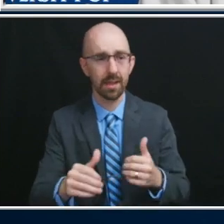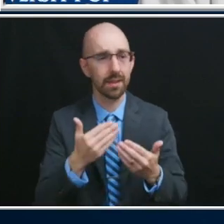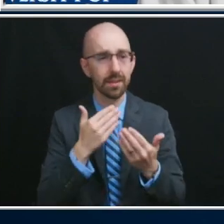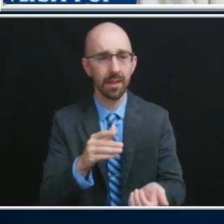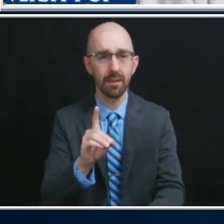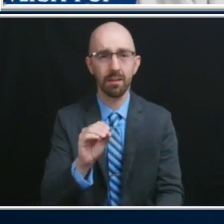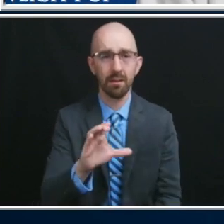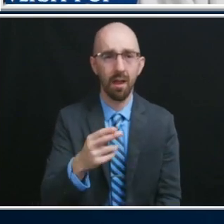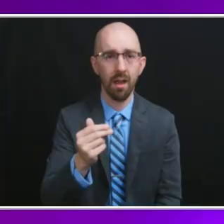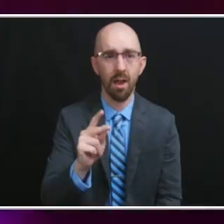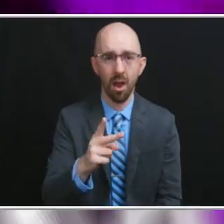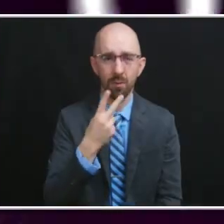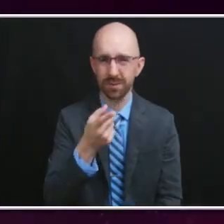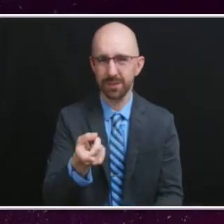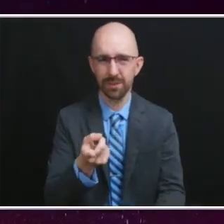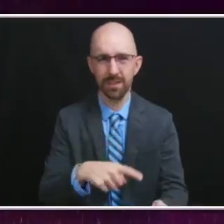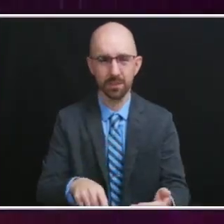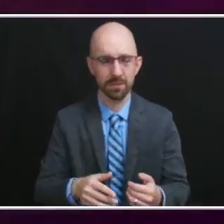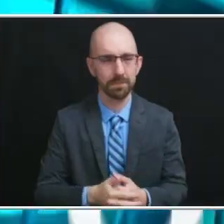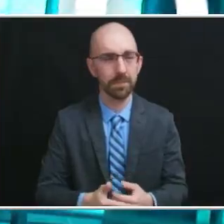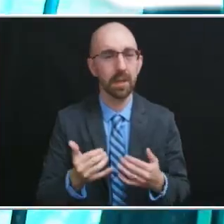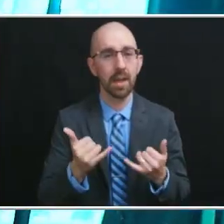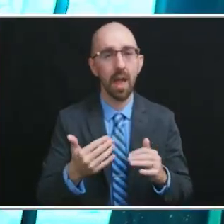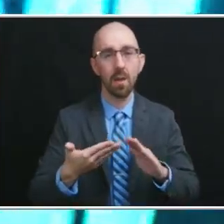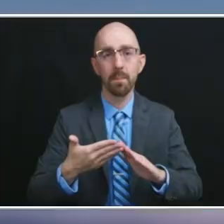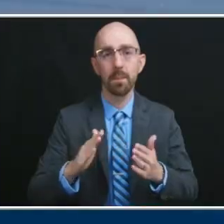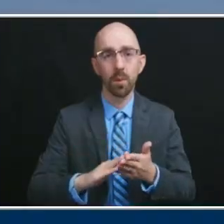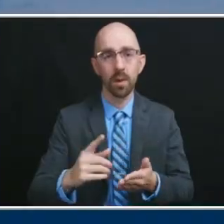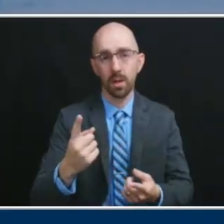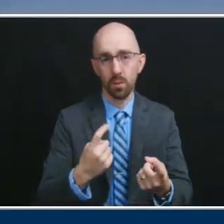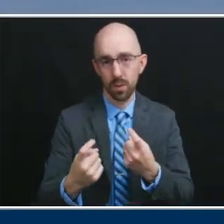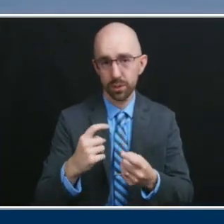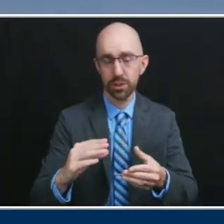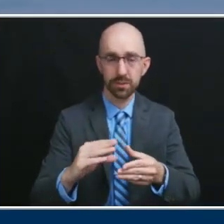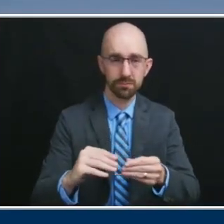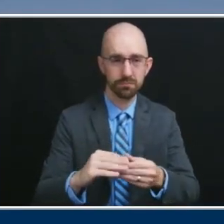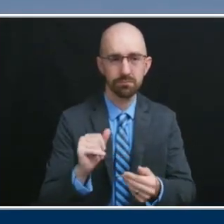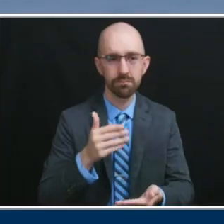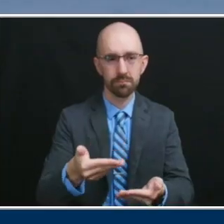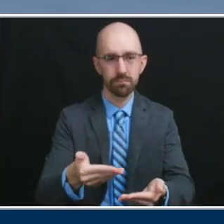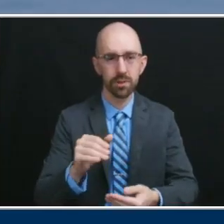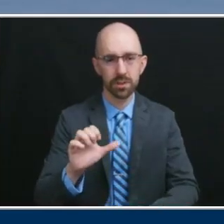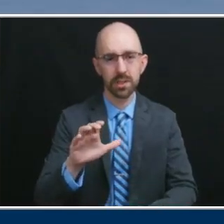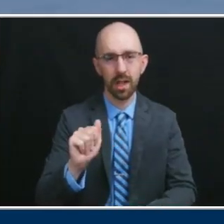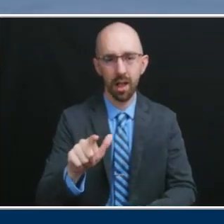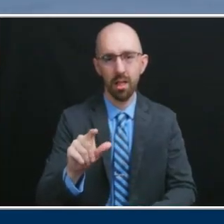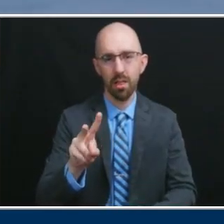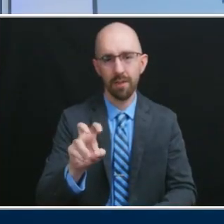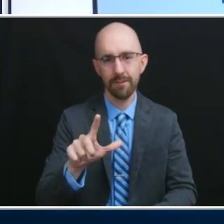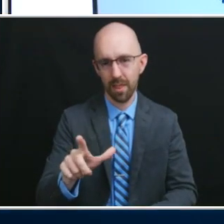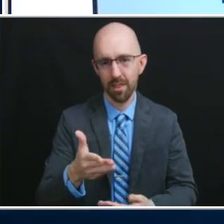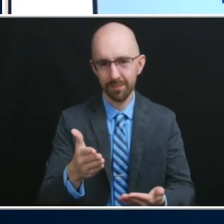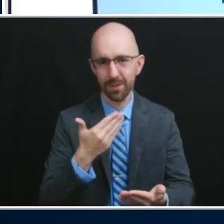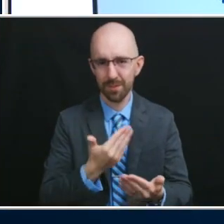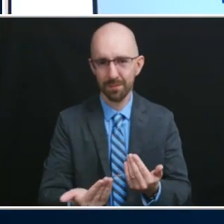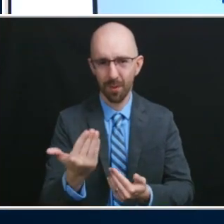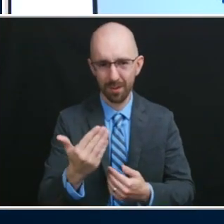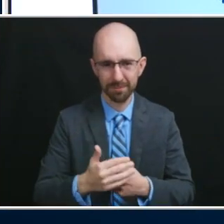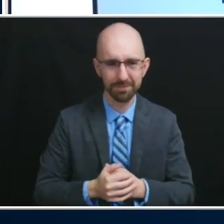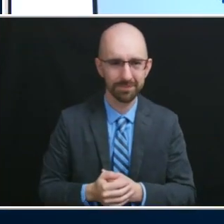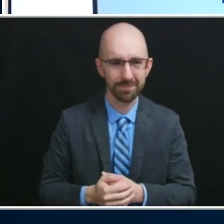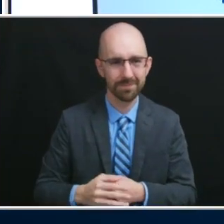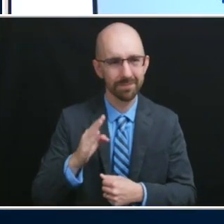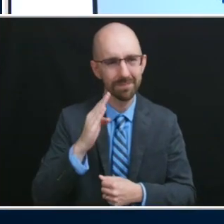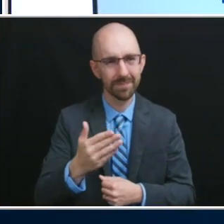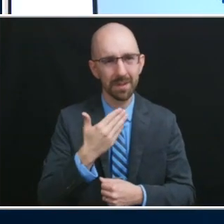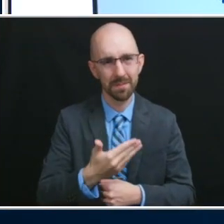see you next week. Thank you. Now let's get to some community questions this morning. Let's bring in Jessica Lovell. Good morning, Jessica. Hey, Angie,